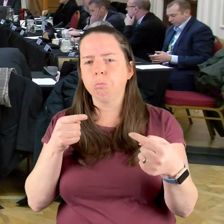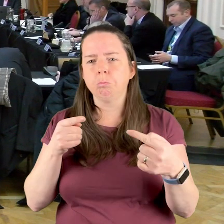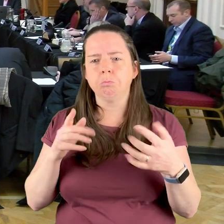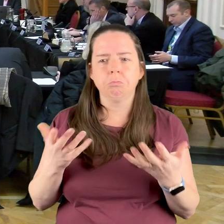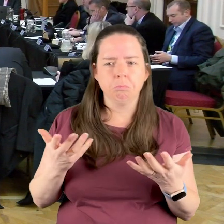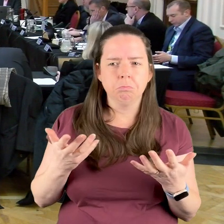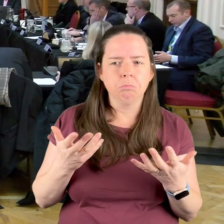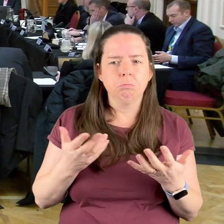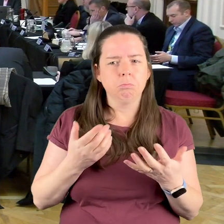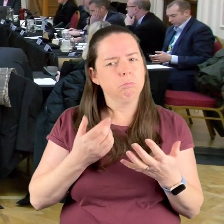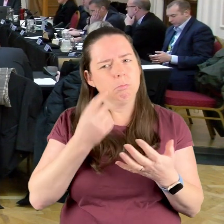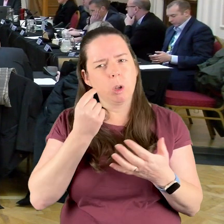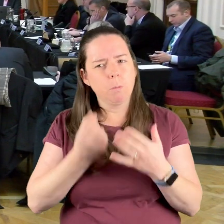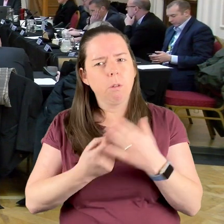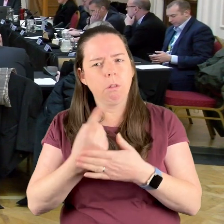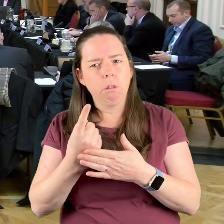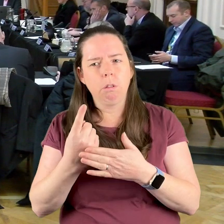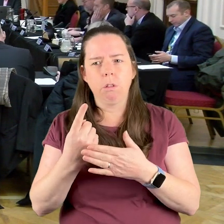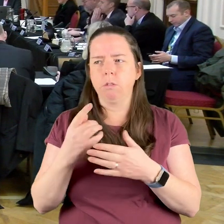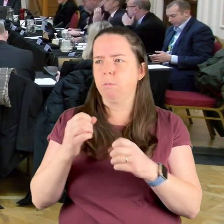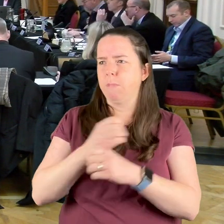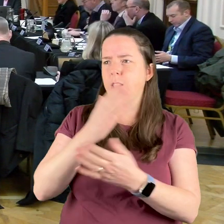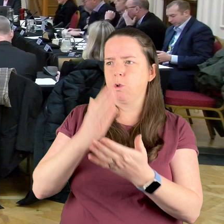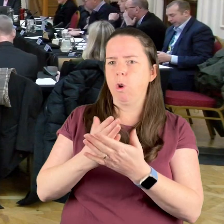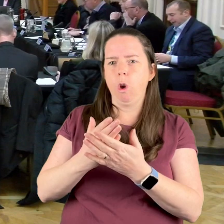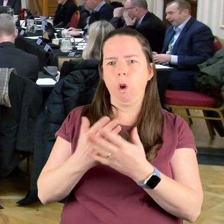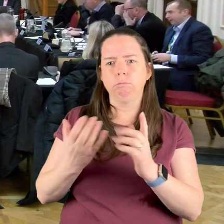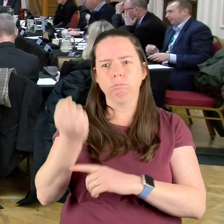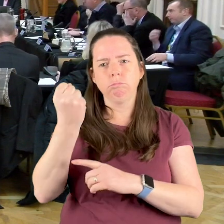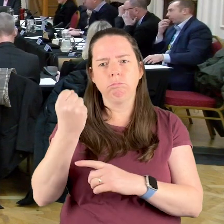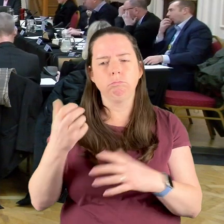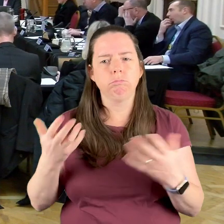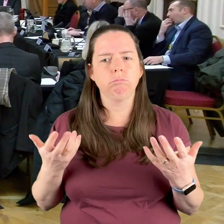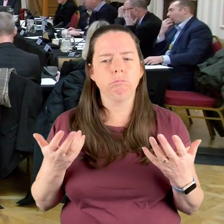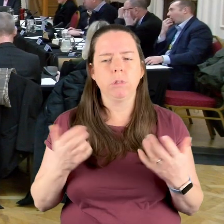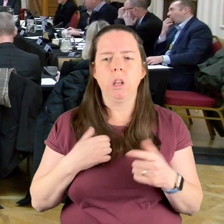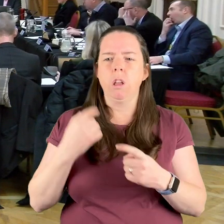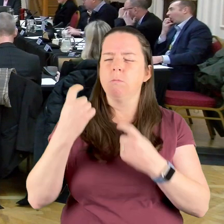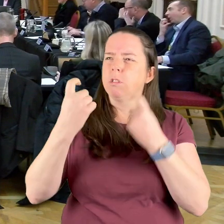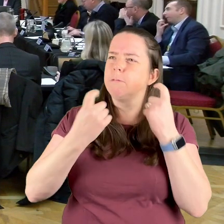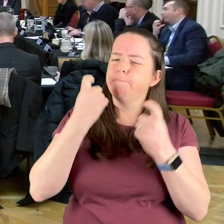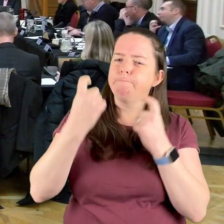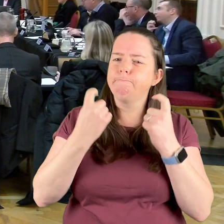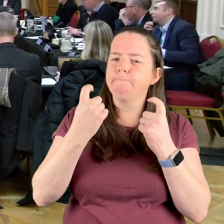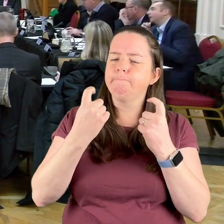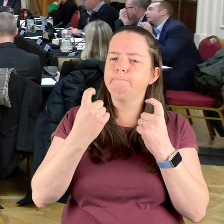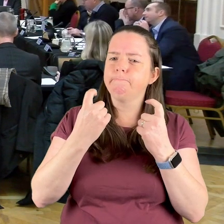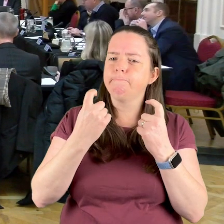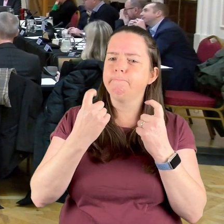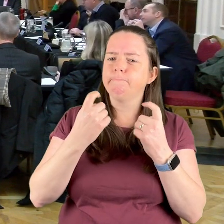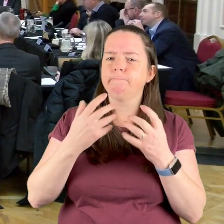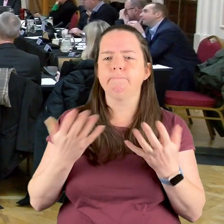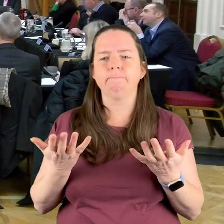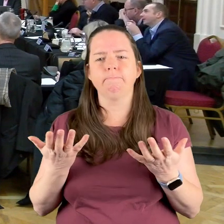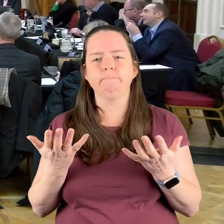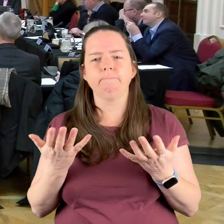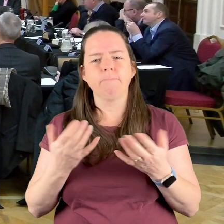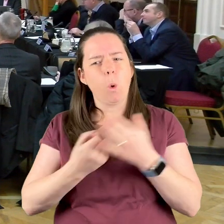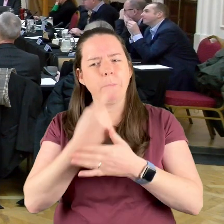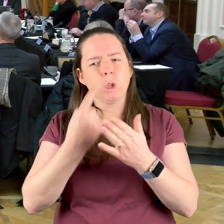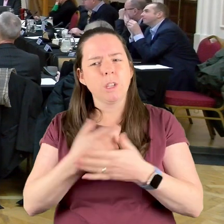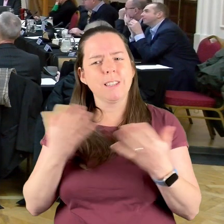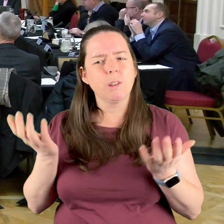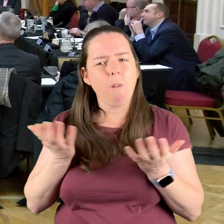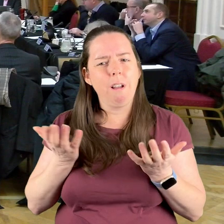challenging each other's culture in some way to make sure that we are getting underneath this. So I was just